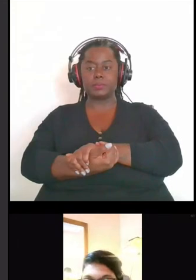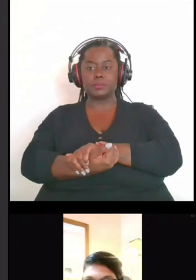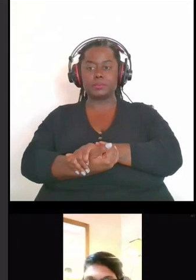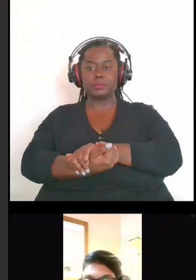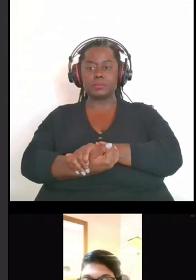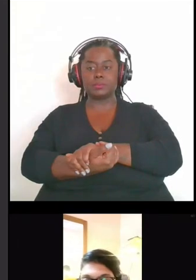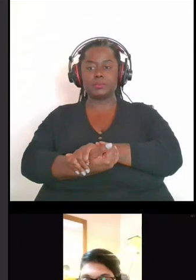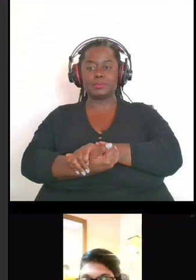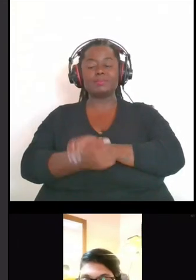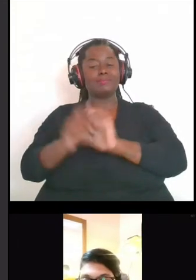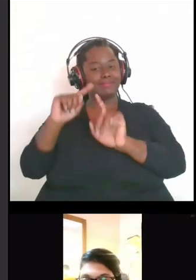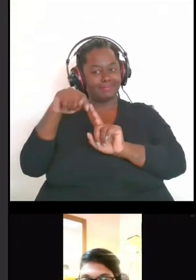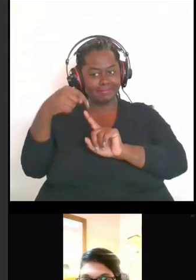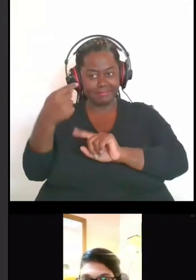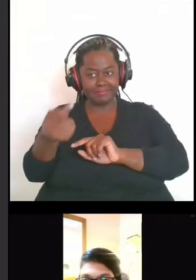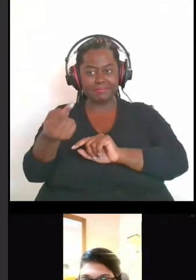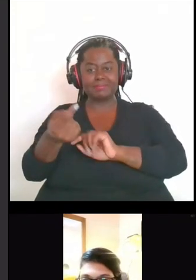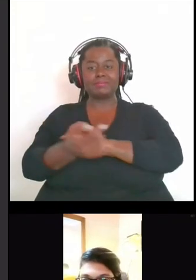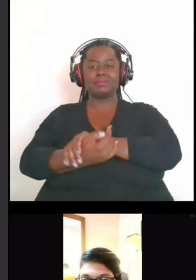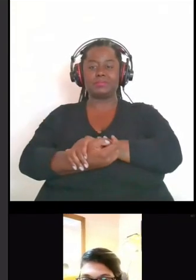the next one